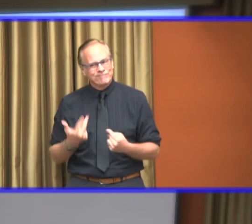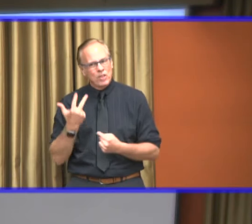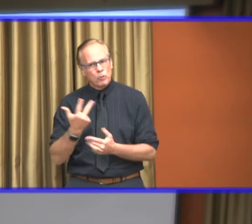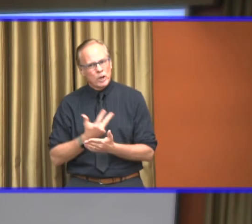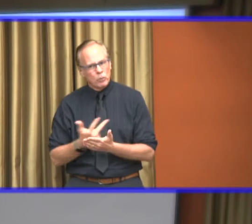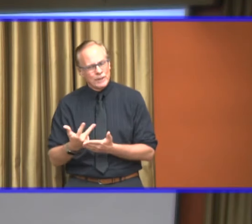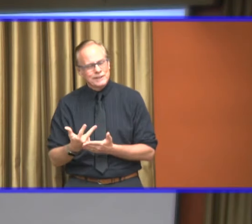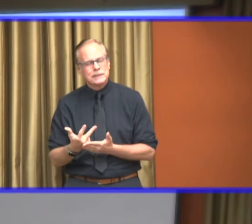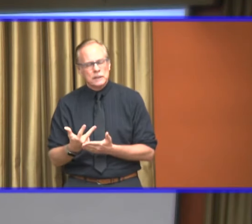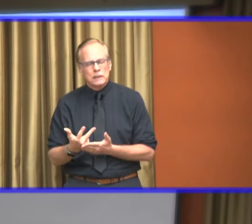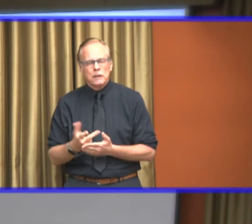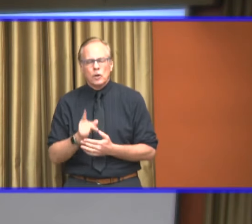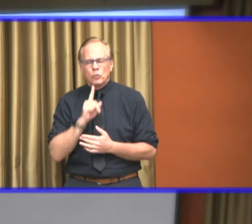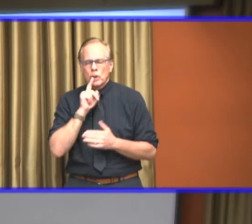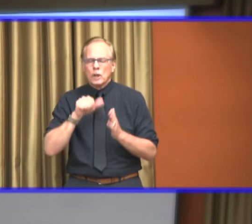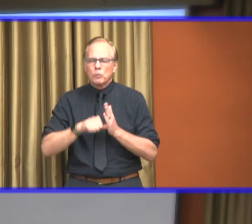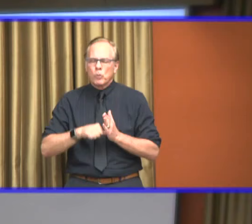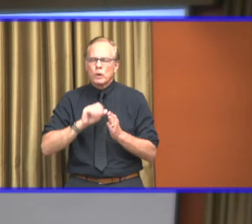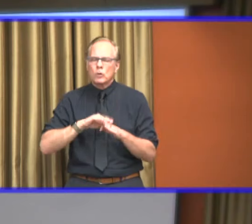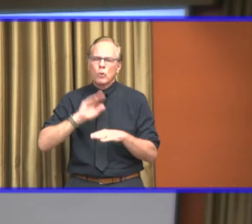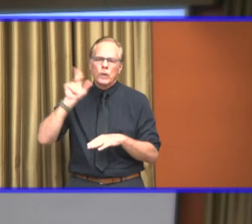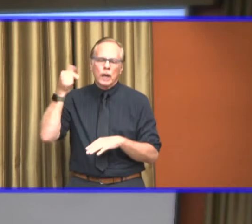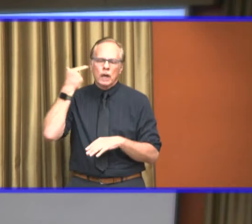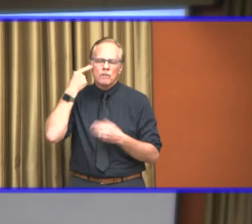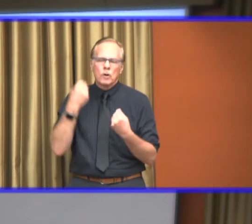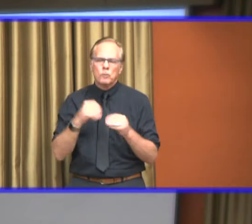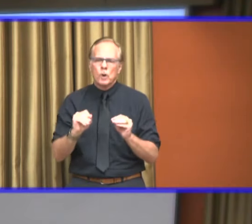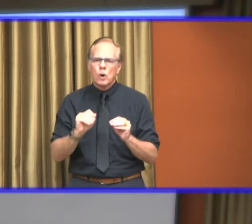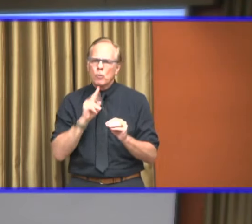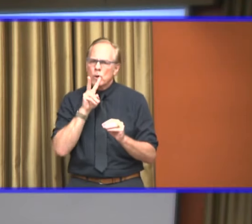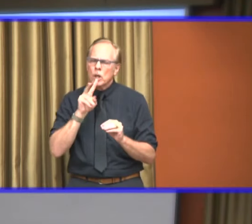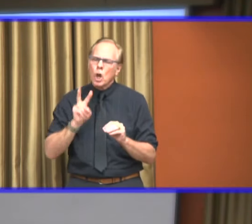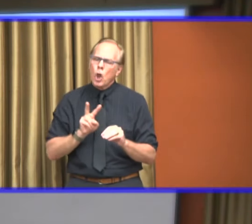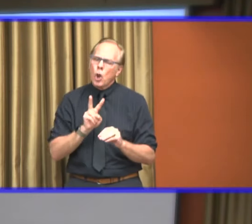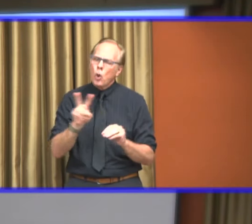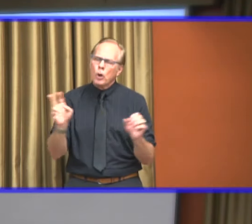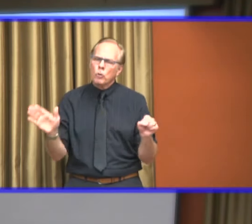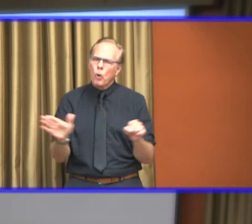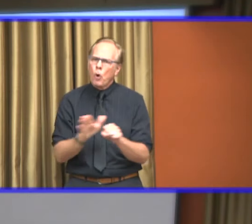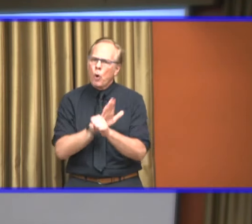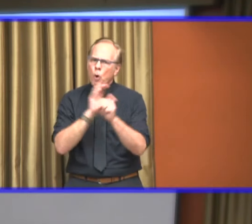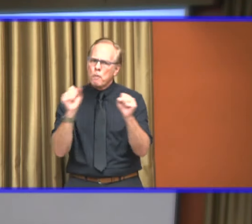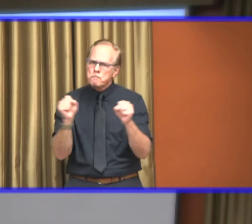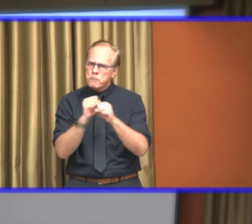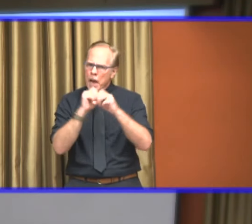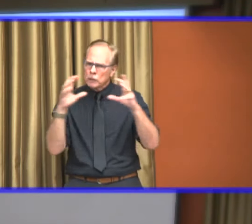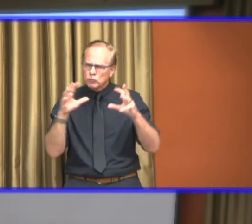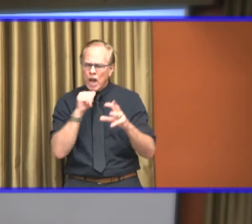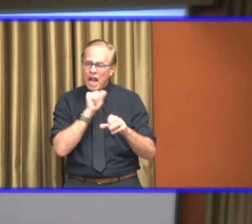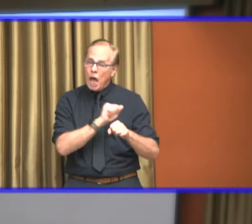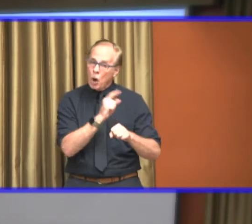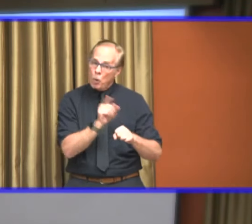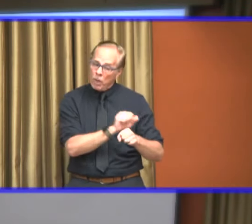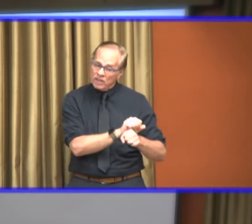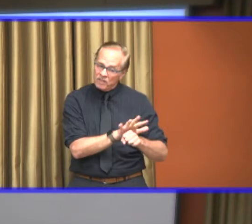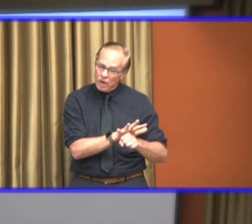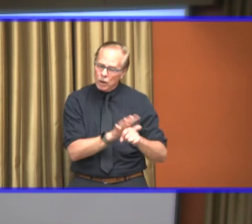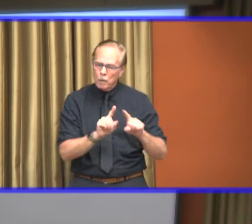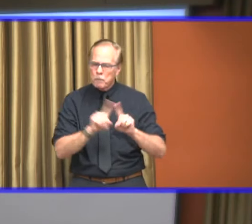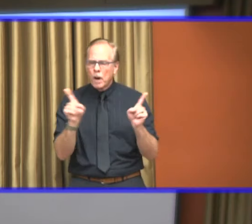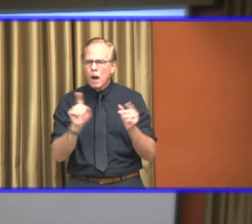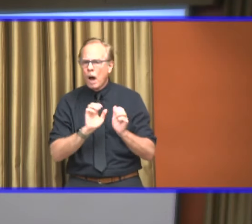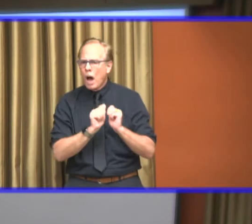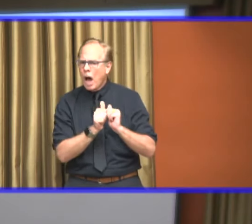I've impressed upon the governor's office to take a holistic look at this and not just look at the virus alone, but look at the whole